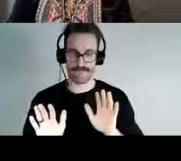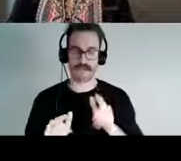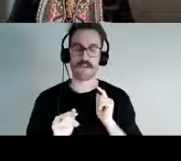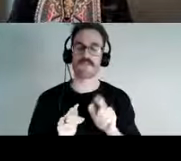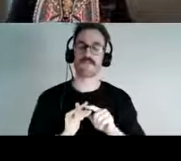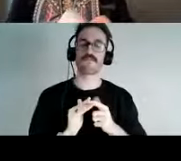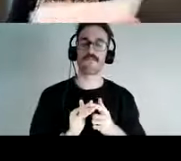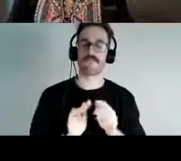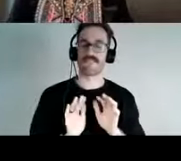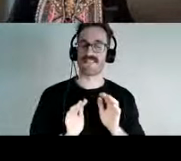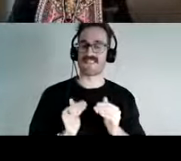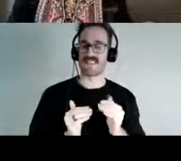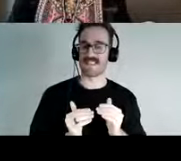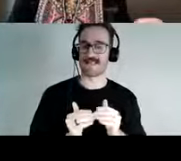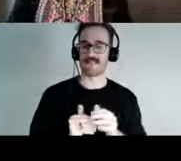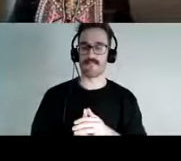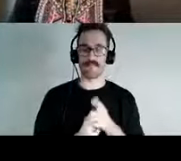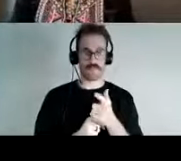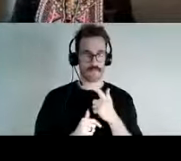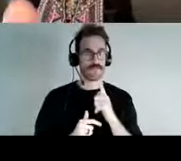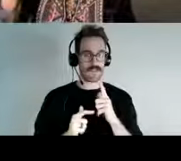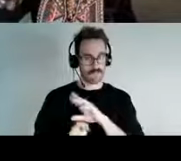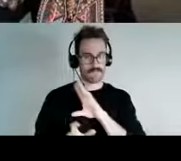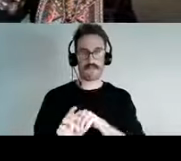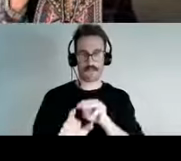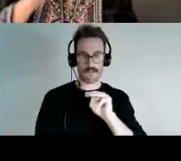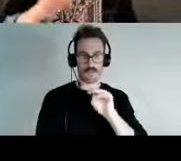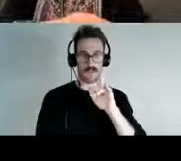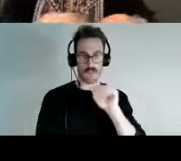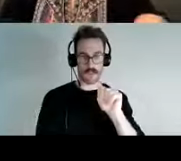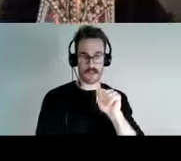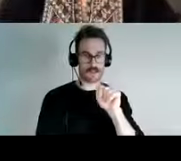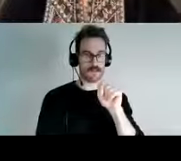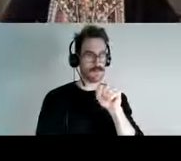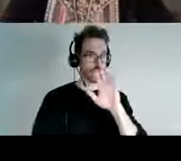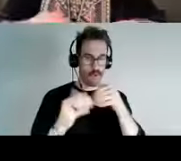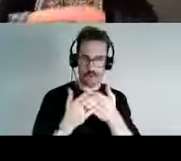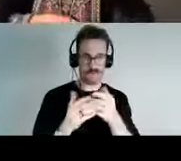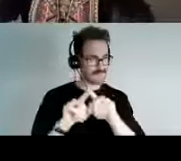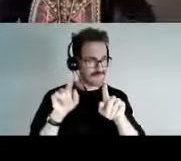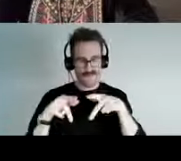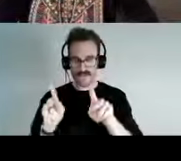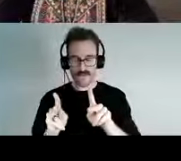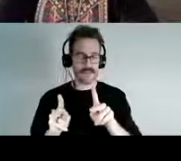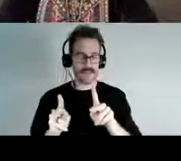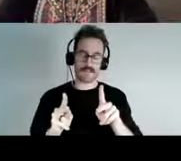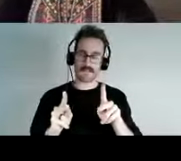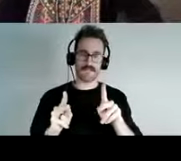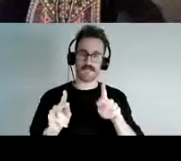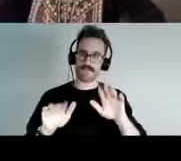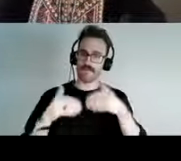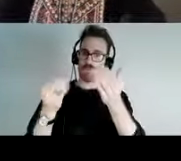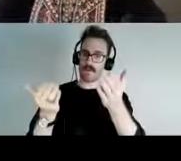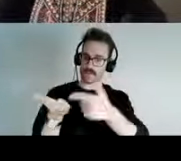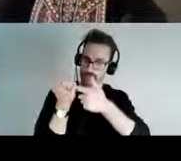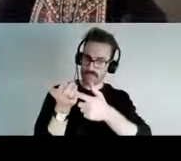in the media, particularly during the pandemic, and using every opportunity to bring up the issue of the convention, and